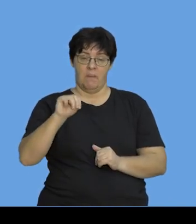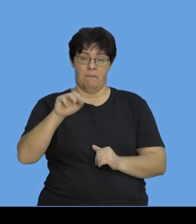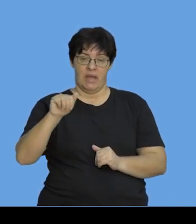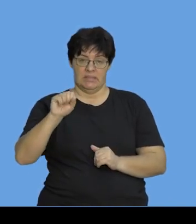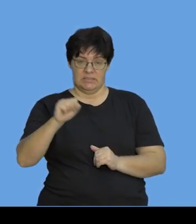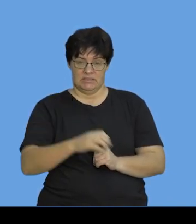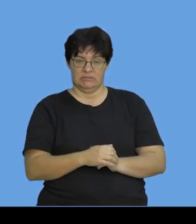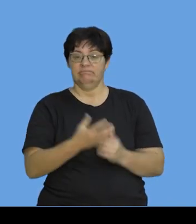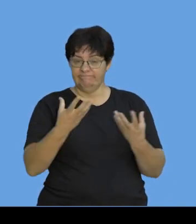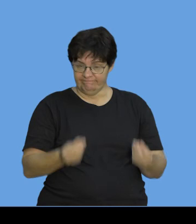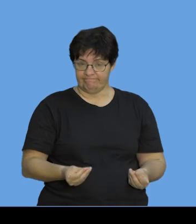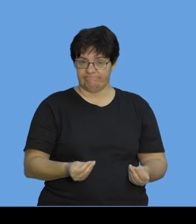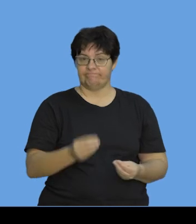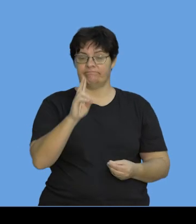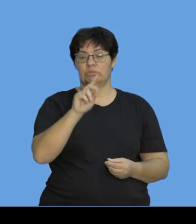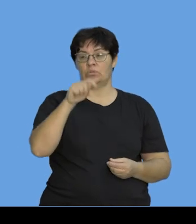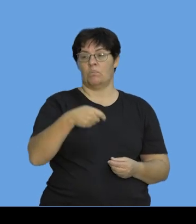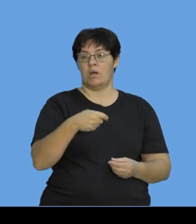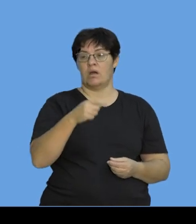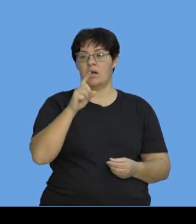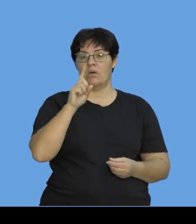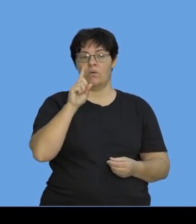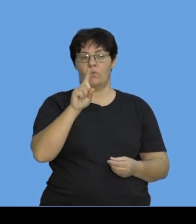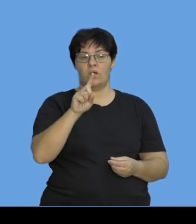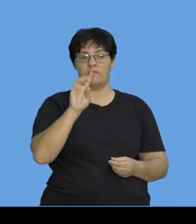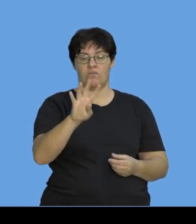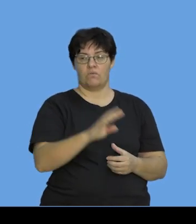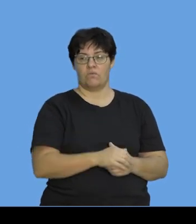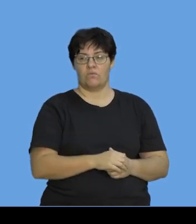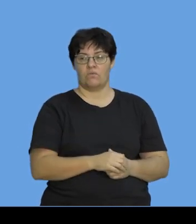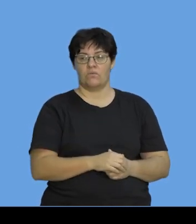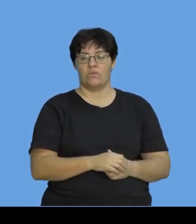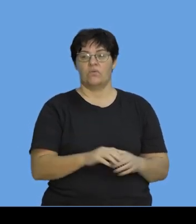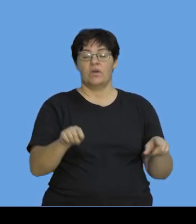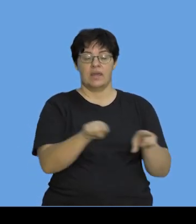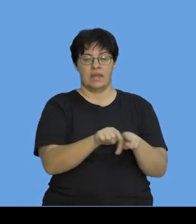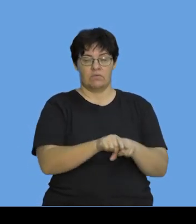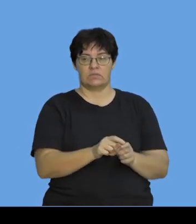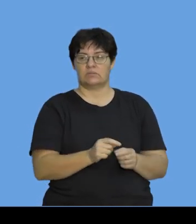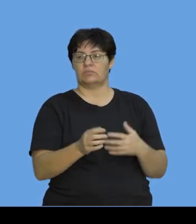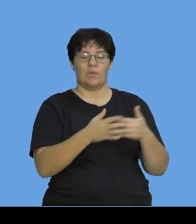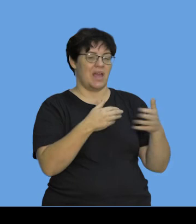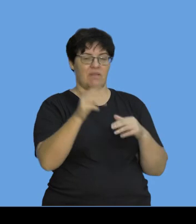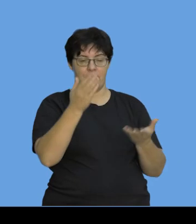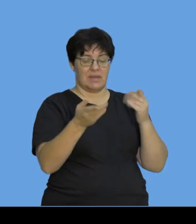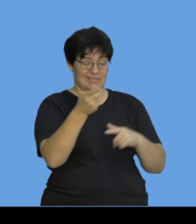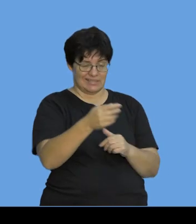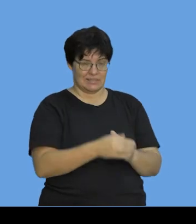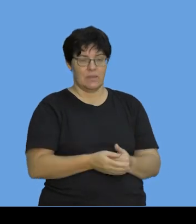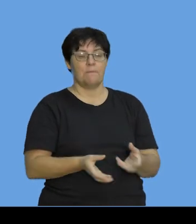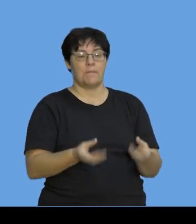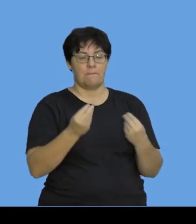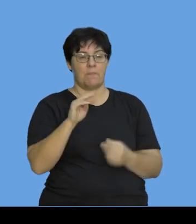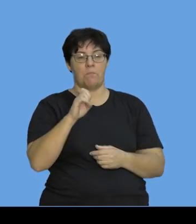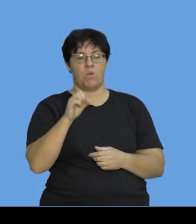this case, which is 2,14. So 2,14 is equals to whatever mass we'll get. The molar